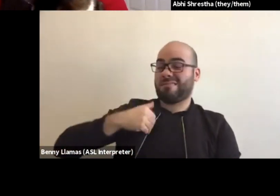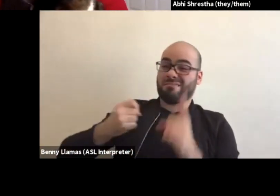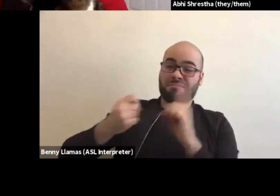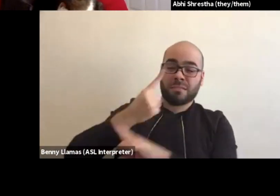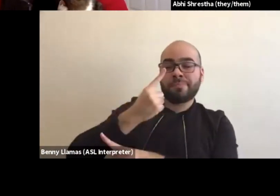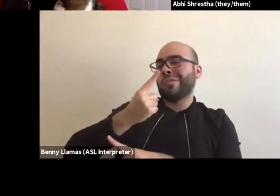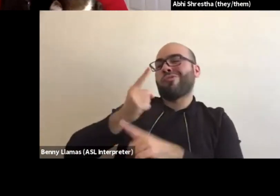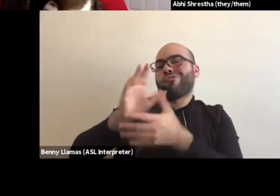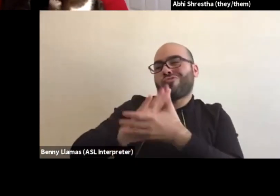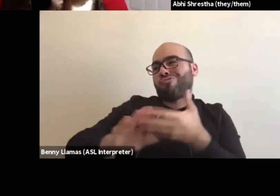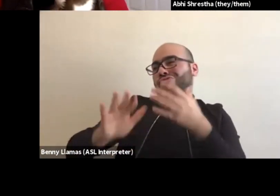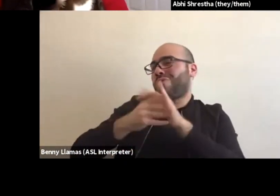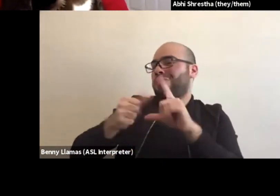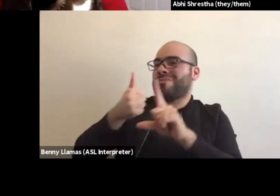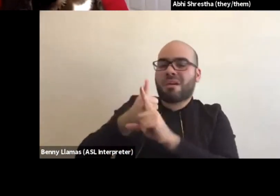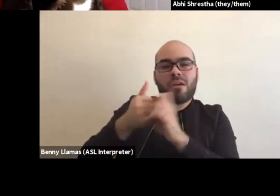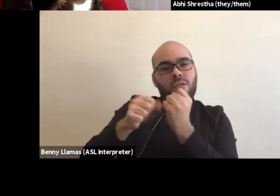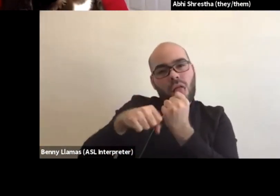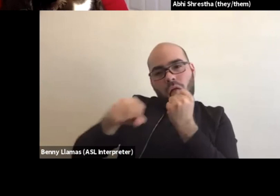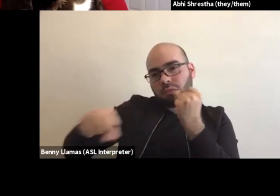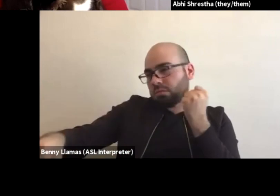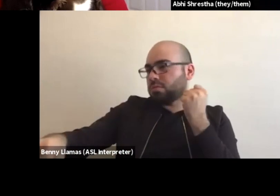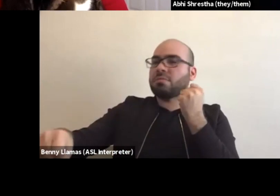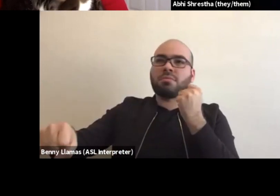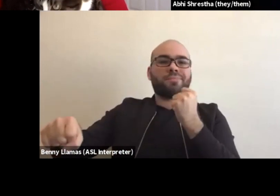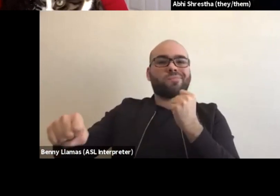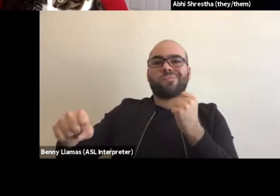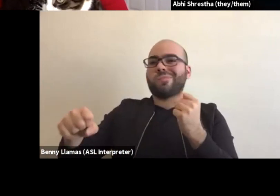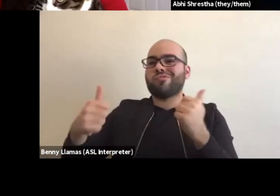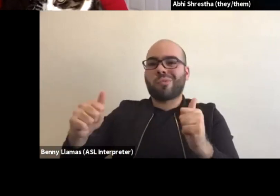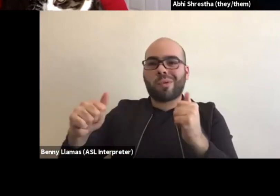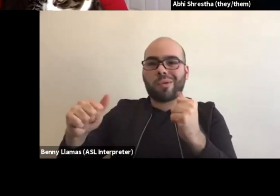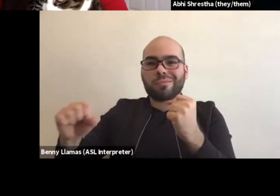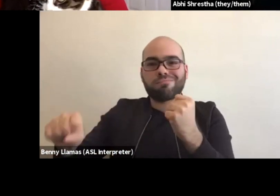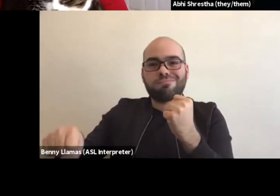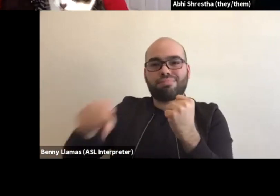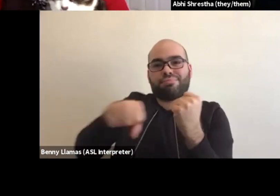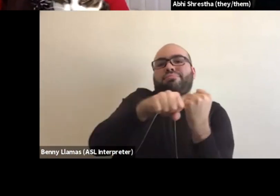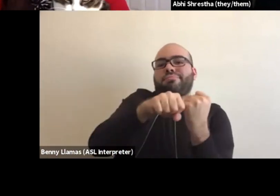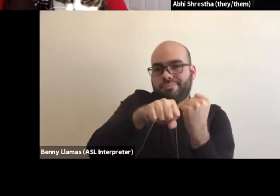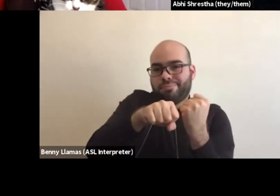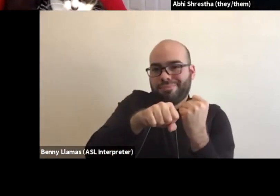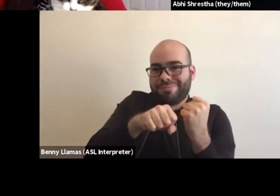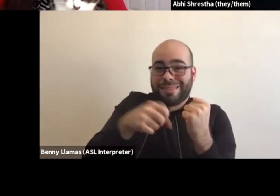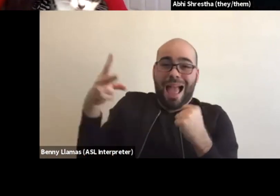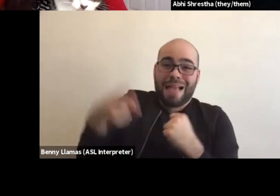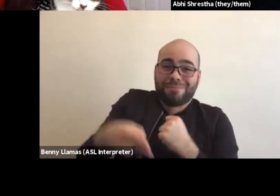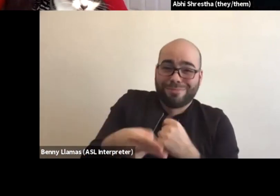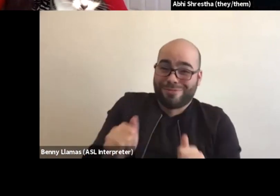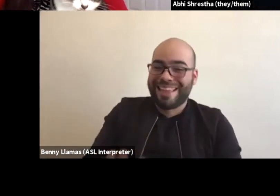but I will try to make it as short as possible, honestly,